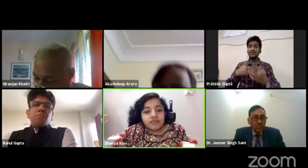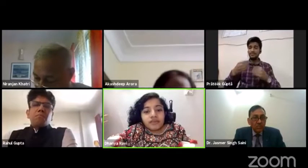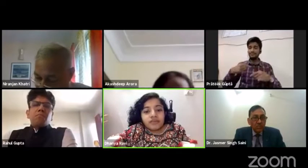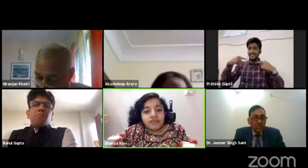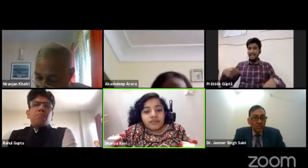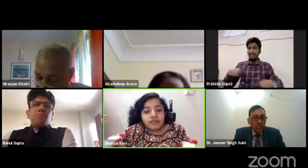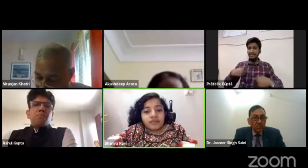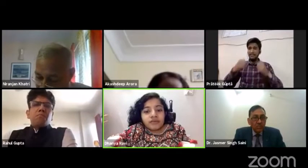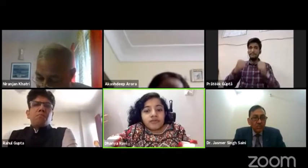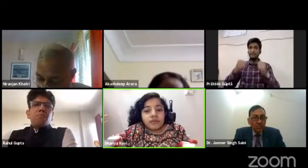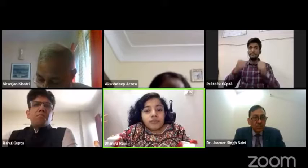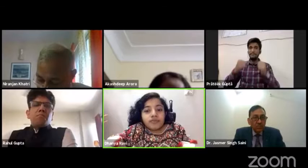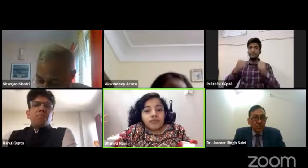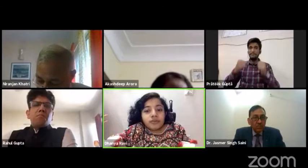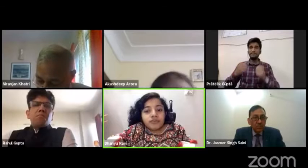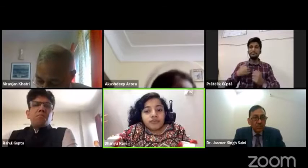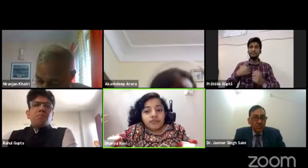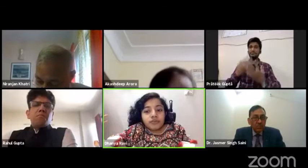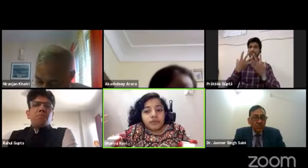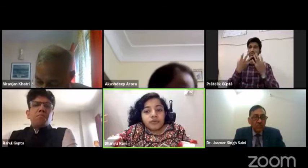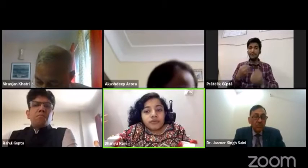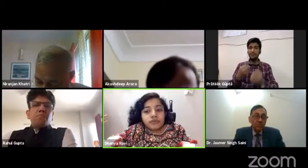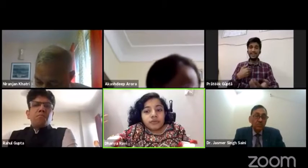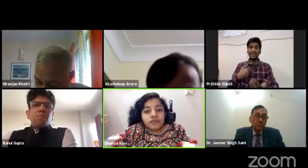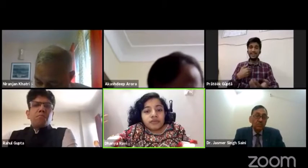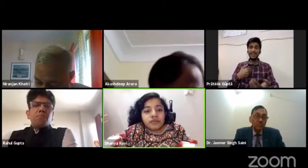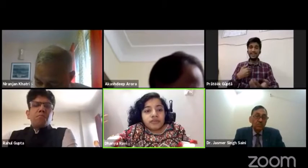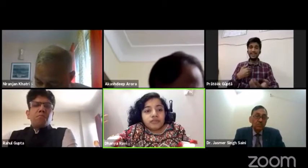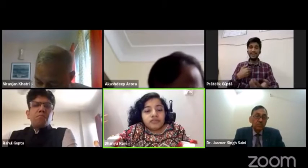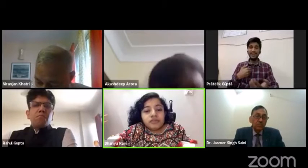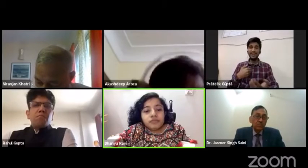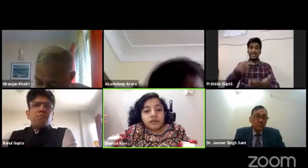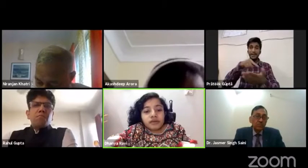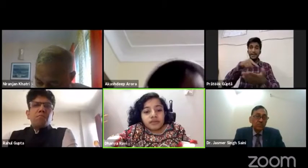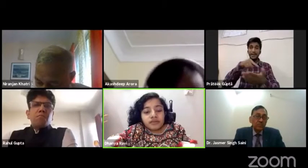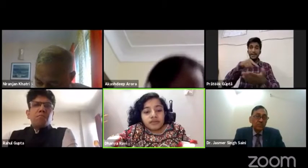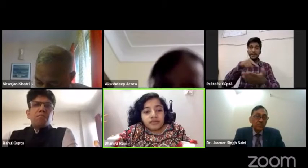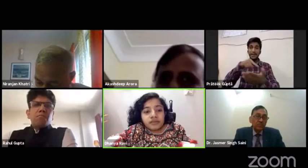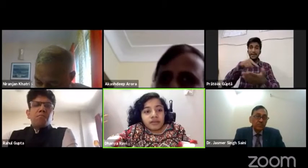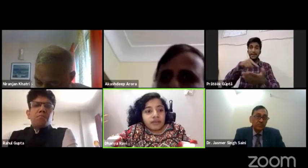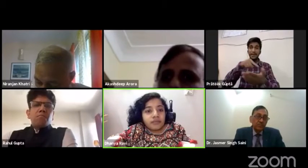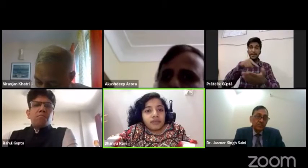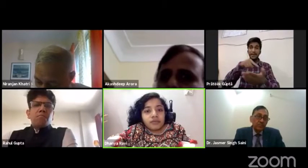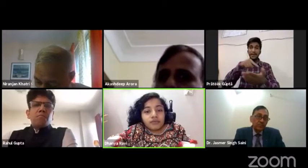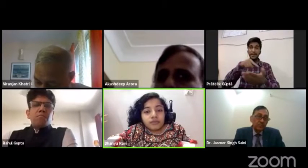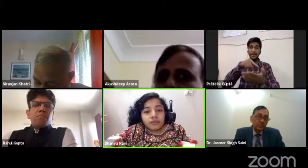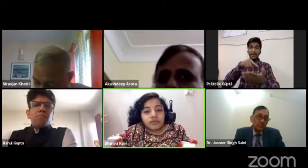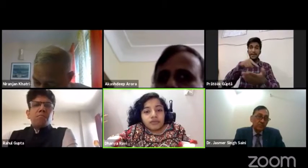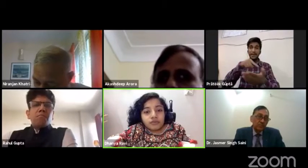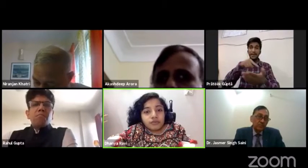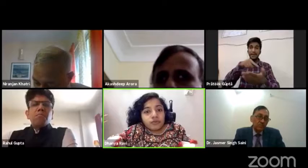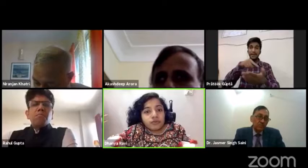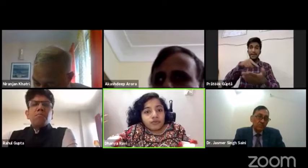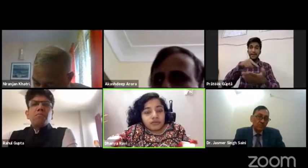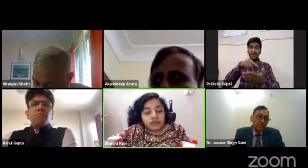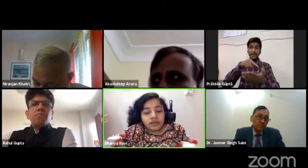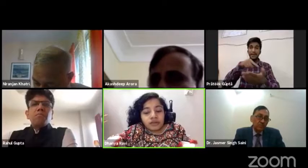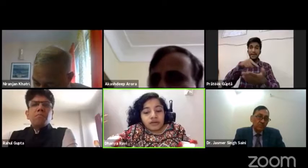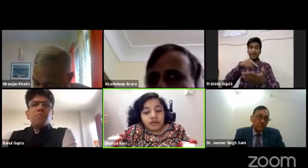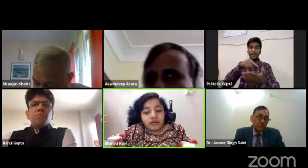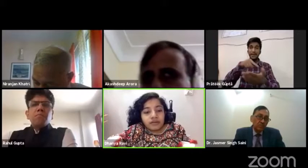was challenging. From education to my workspace, it was stigmatized. Like many of the speakers told over